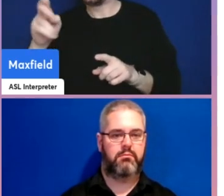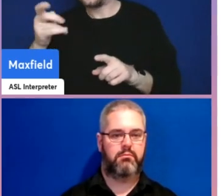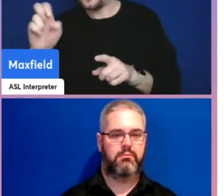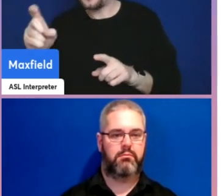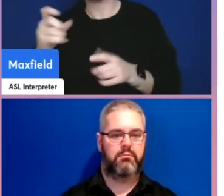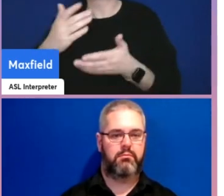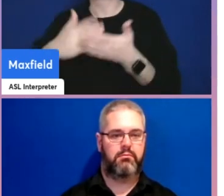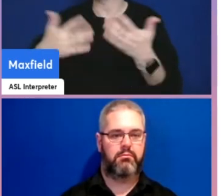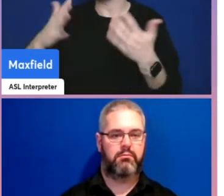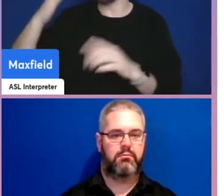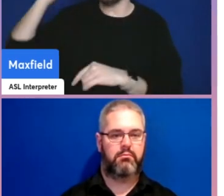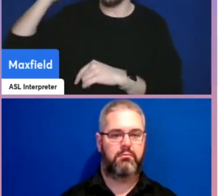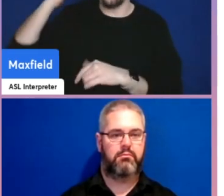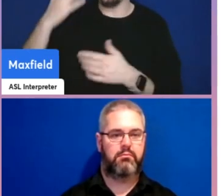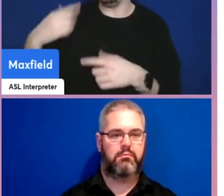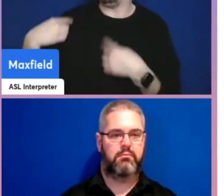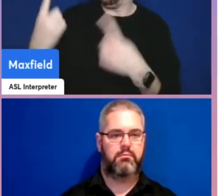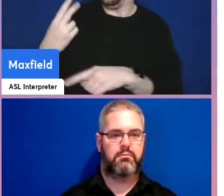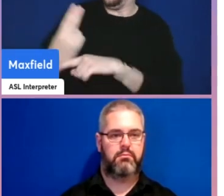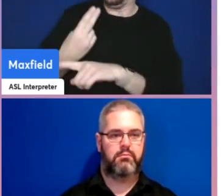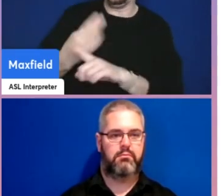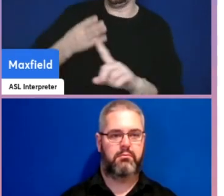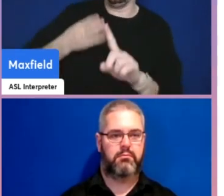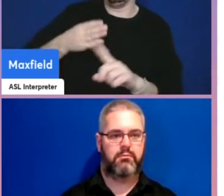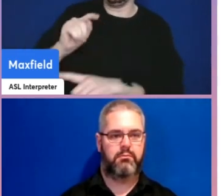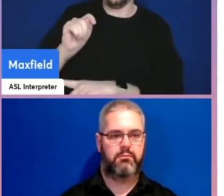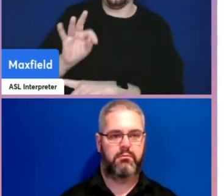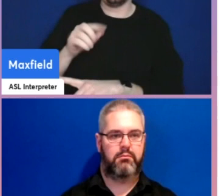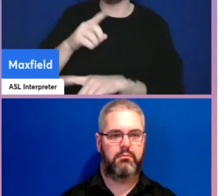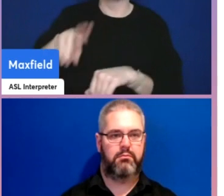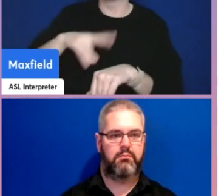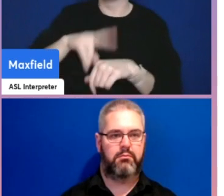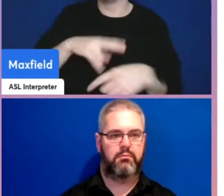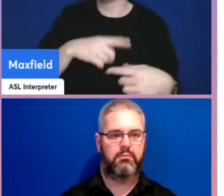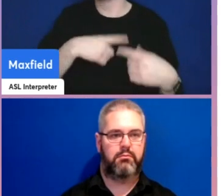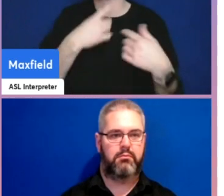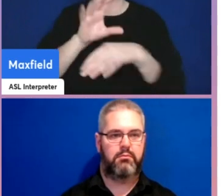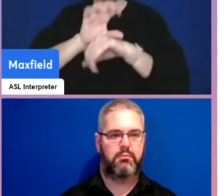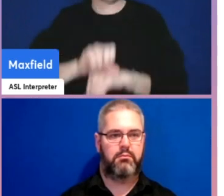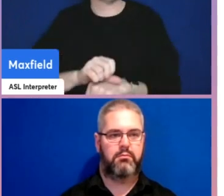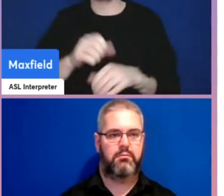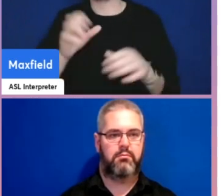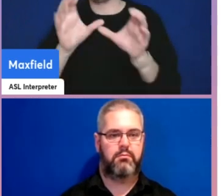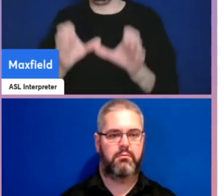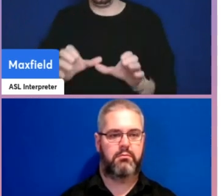if they're using Terraform, this is kind of the native way how to configure infrastructure.